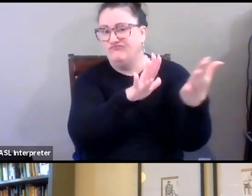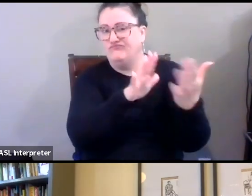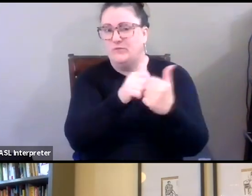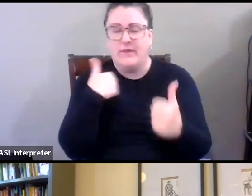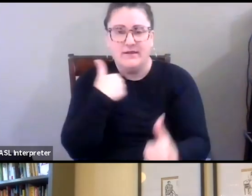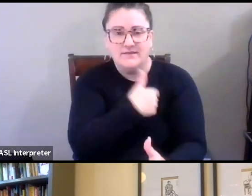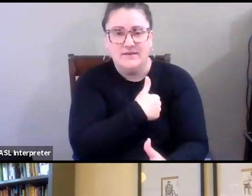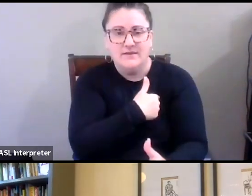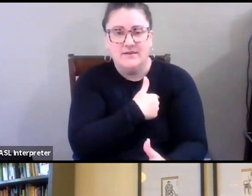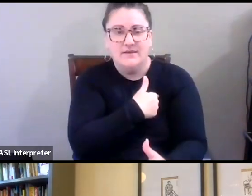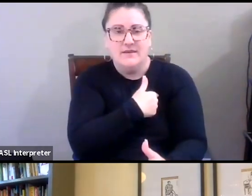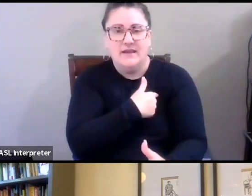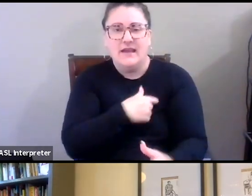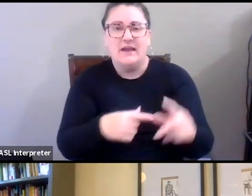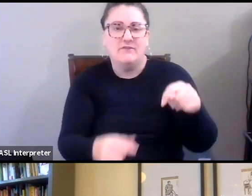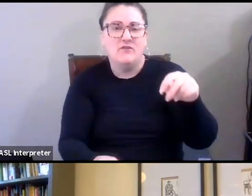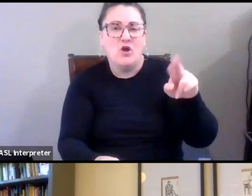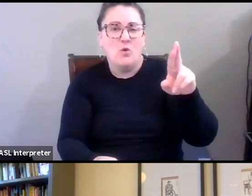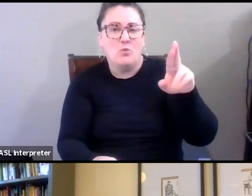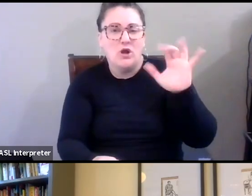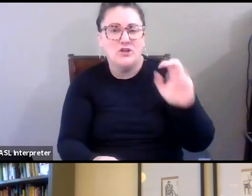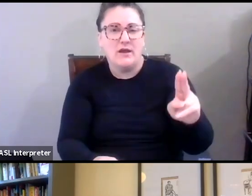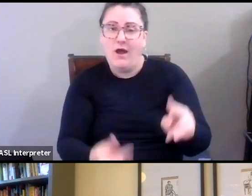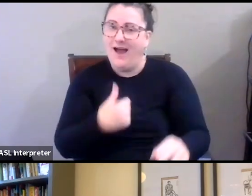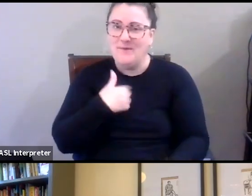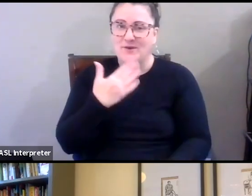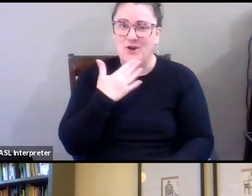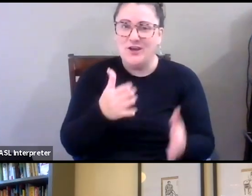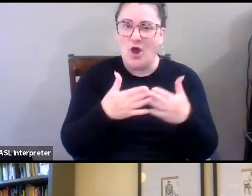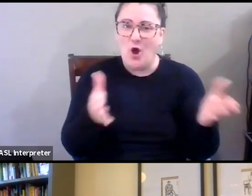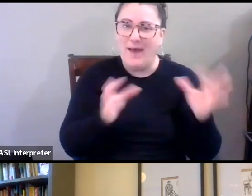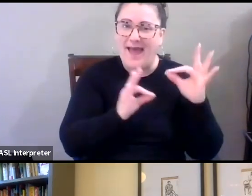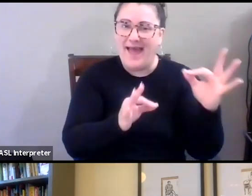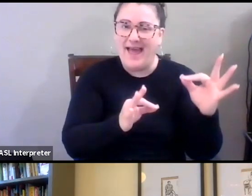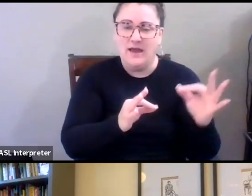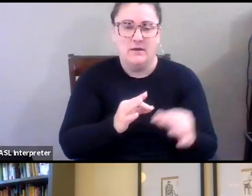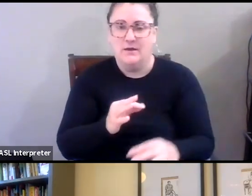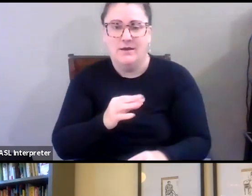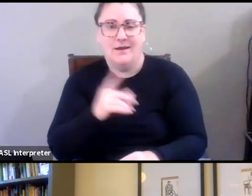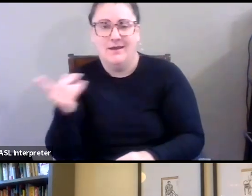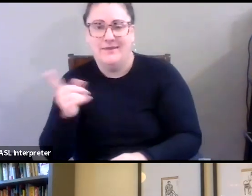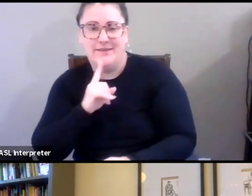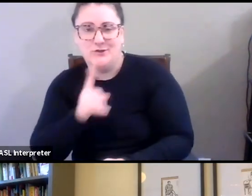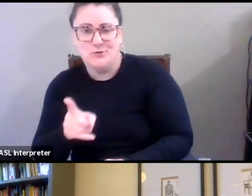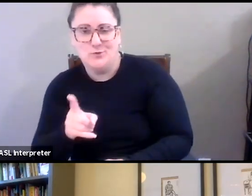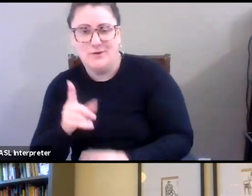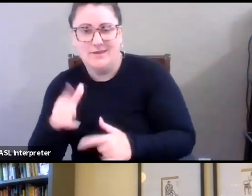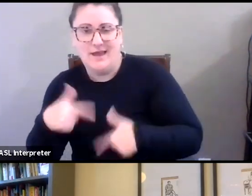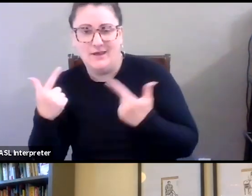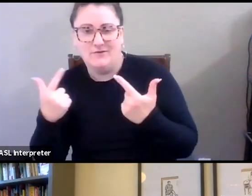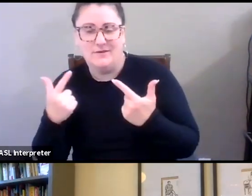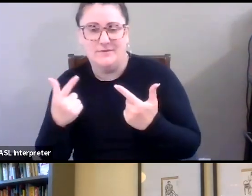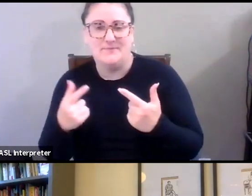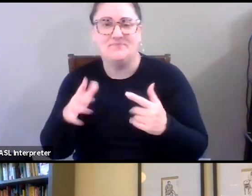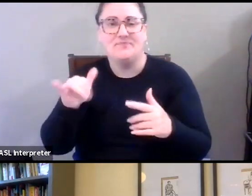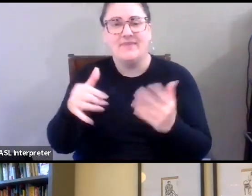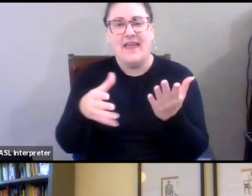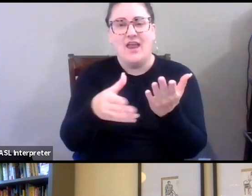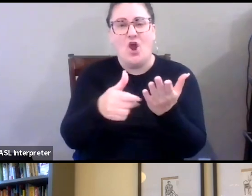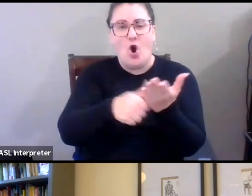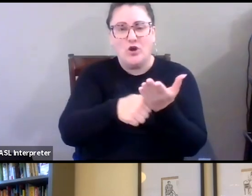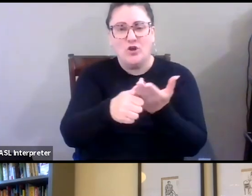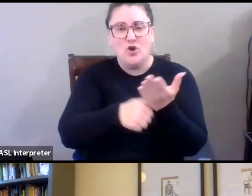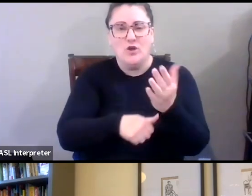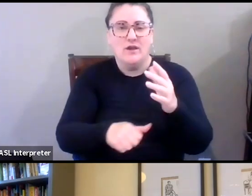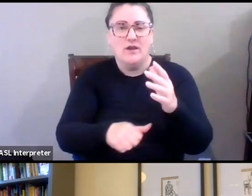there's the projection of goodness and openness and then there's also the reality, which is borne out by that article, the one in the